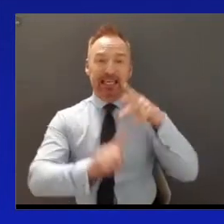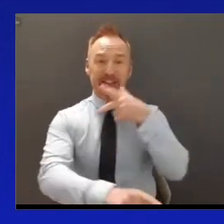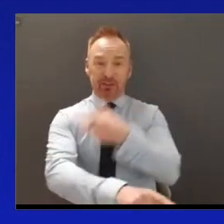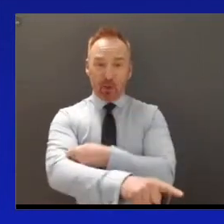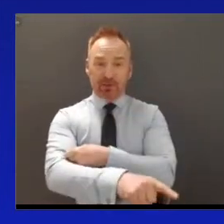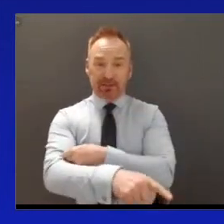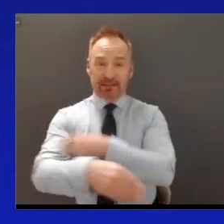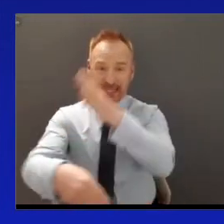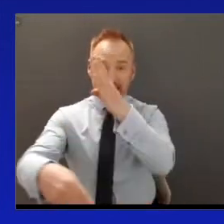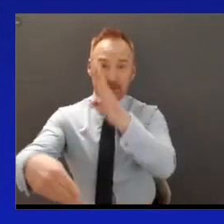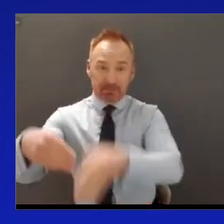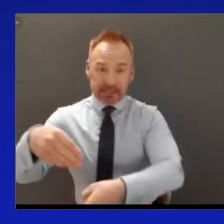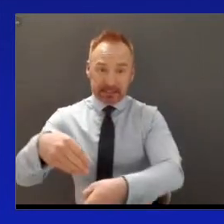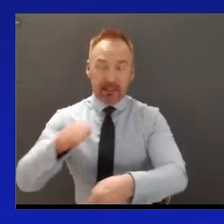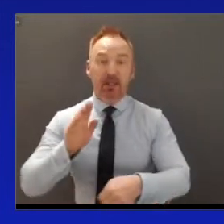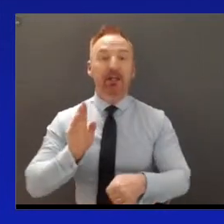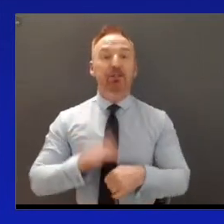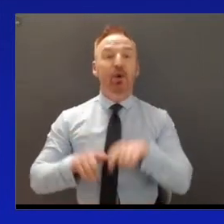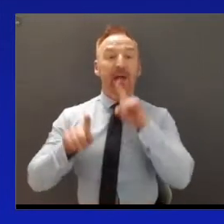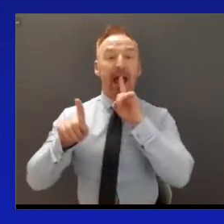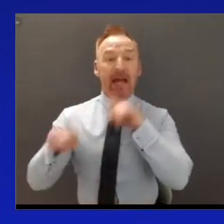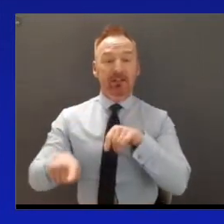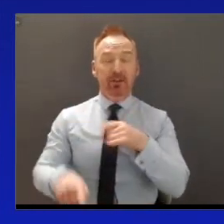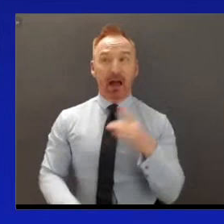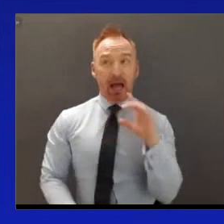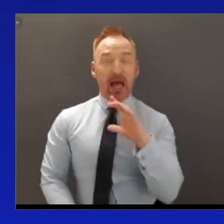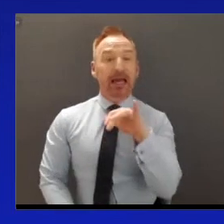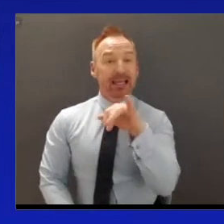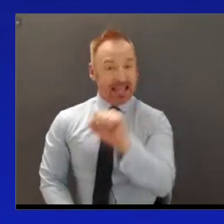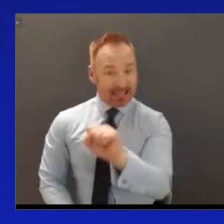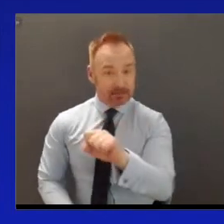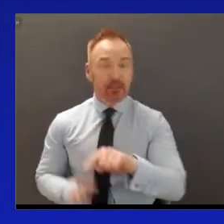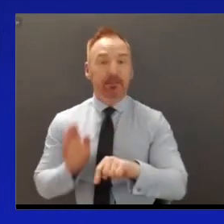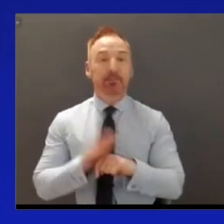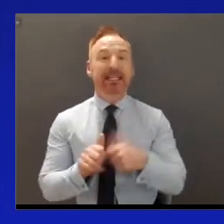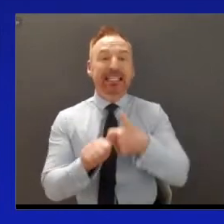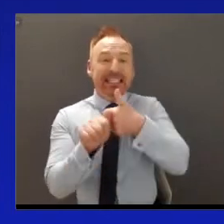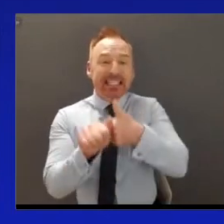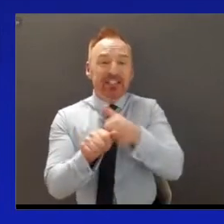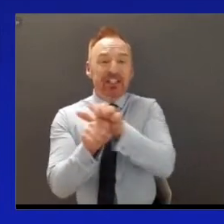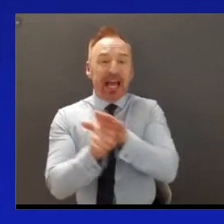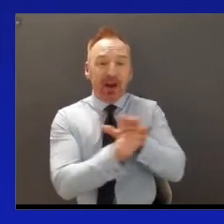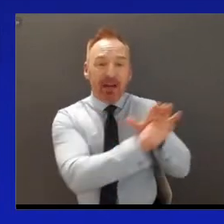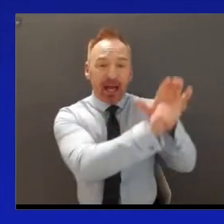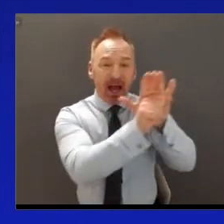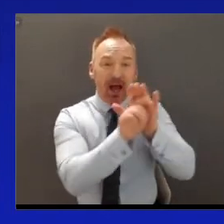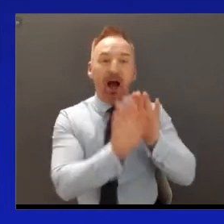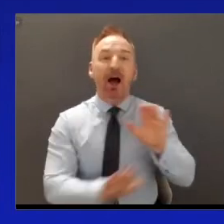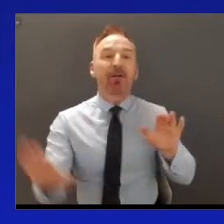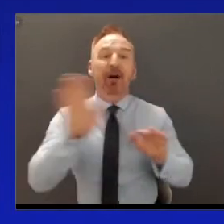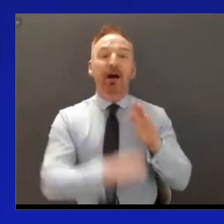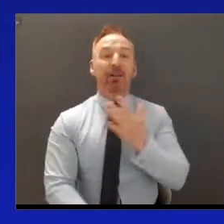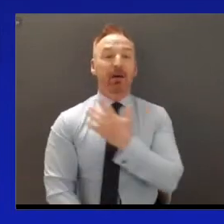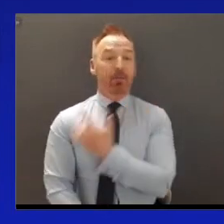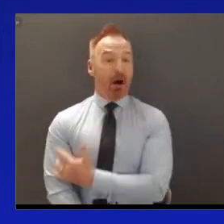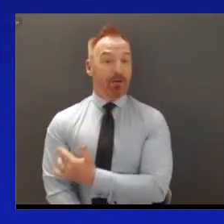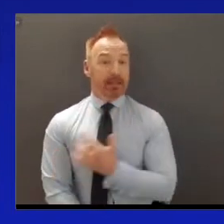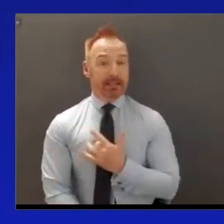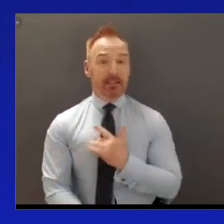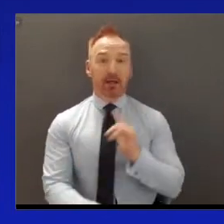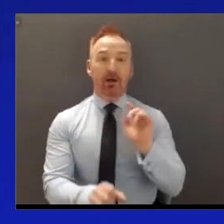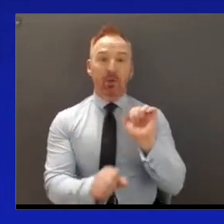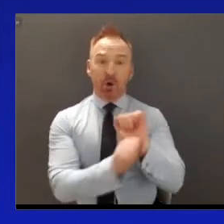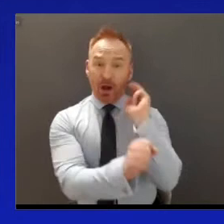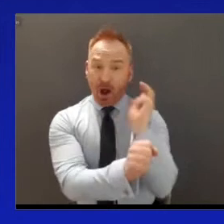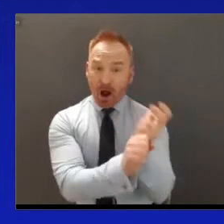I would suspect, though, that each jurisdiction, I know each public health unit is working extremely diligently right now to set up their